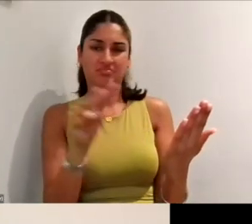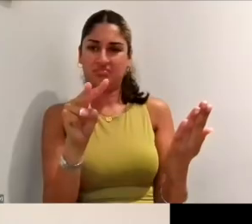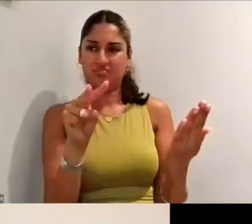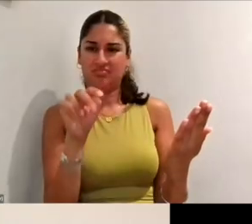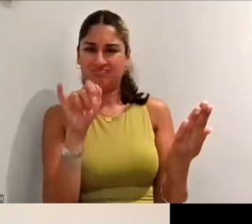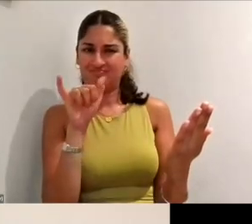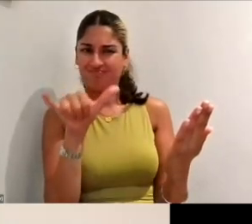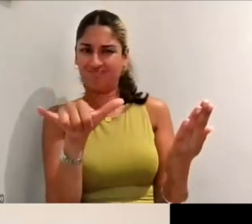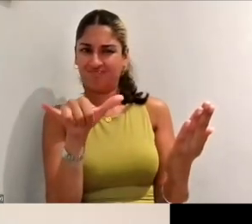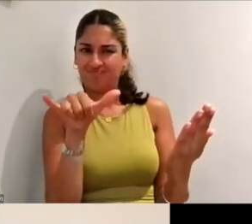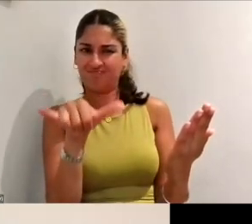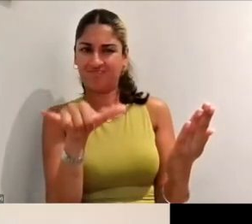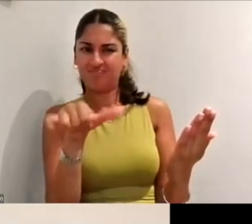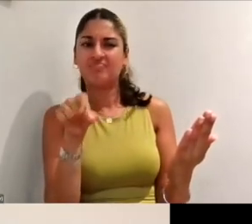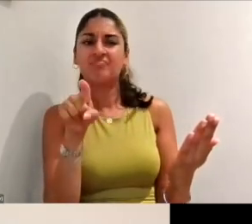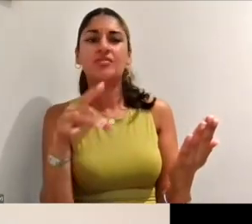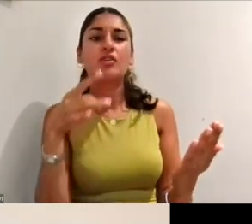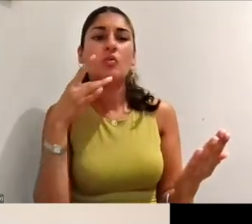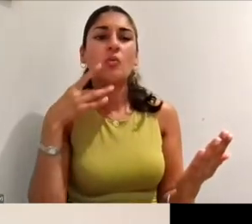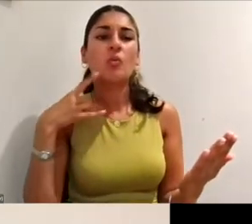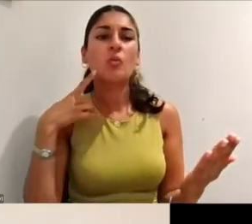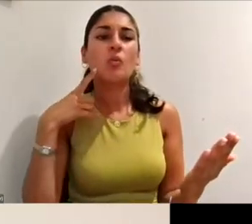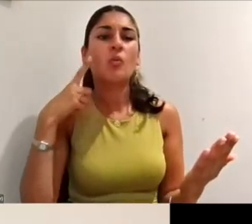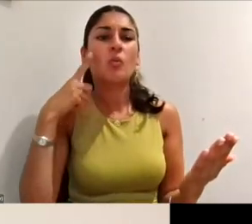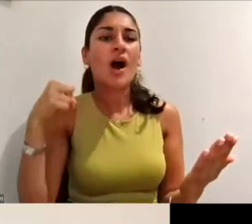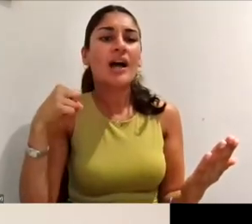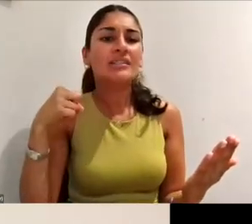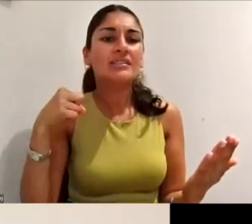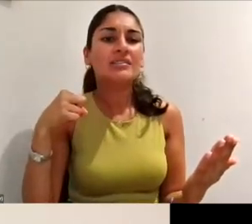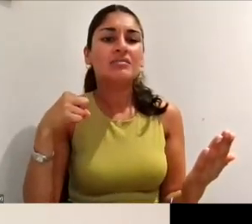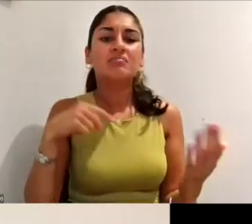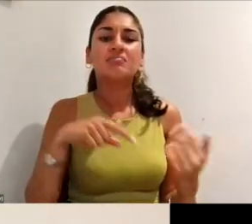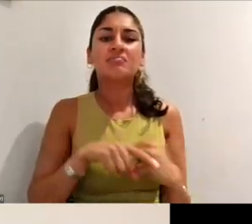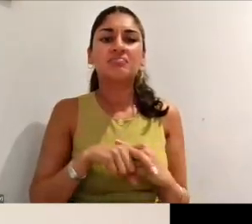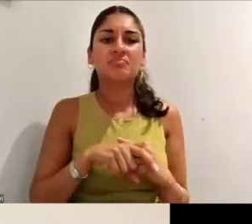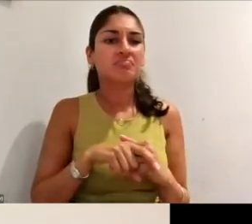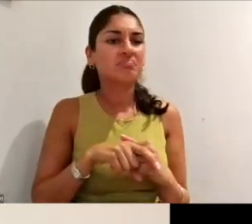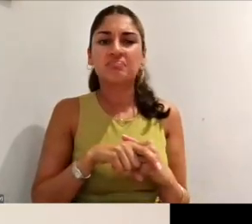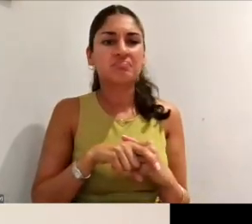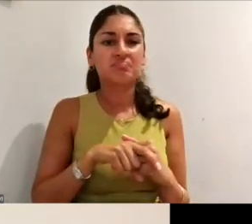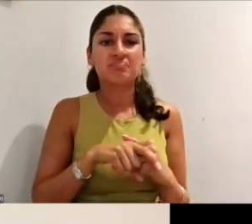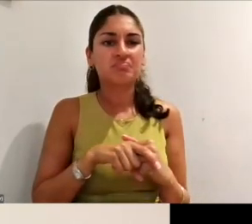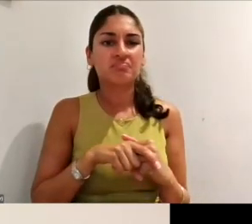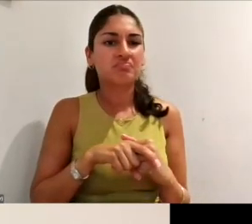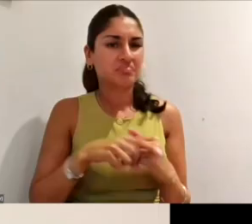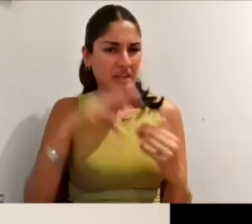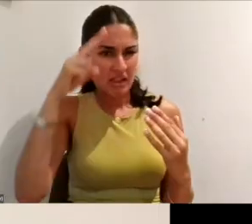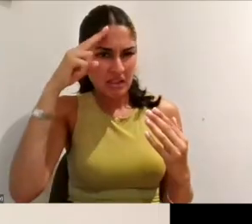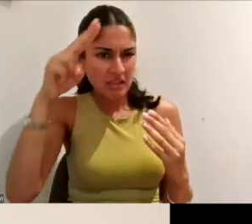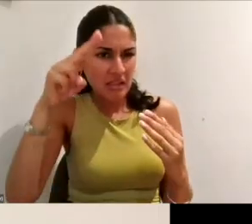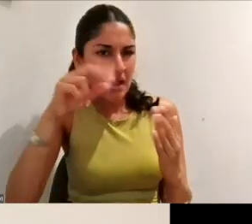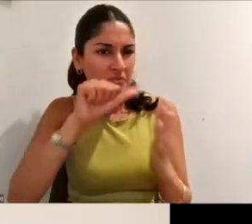this white girl, this Sudha, how can she bear such a Lankan name?